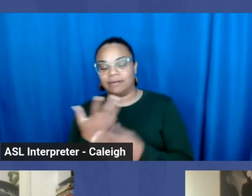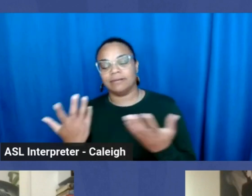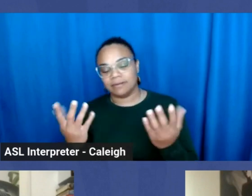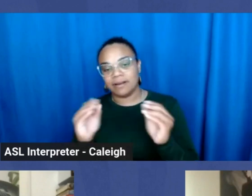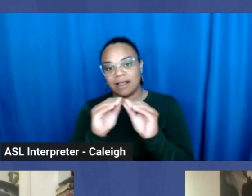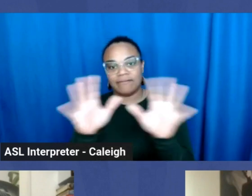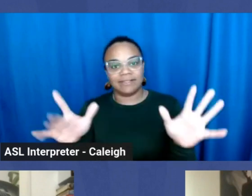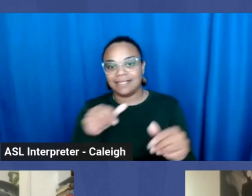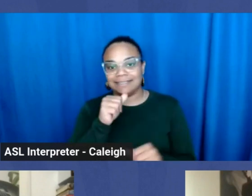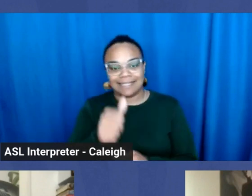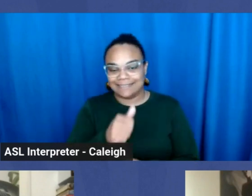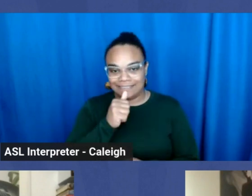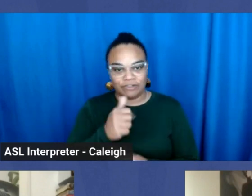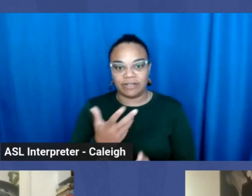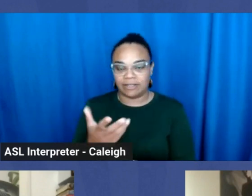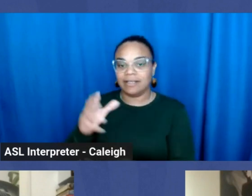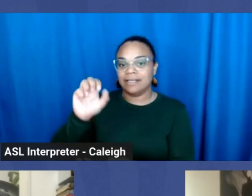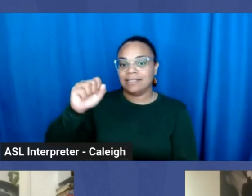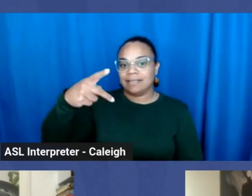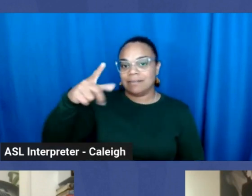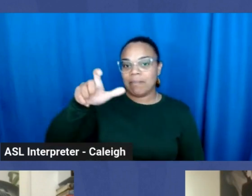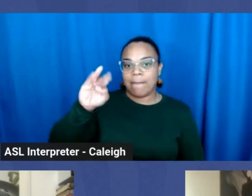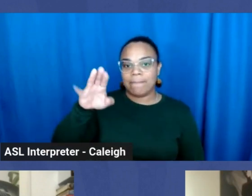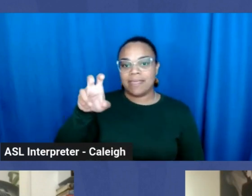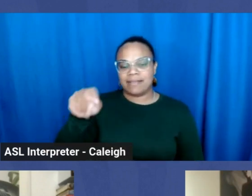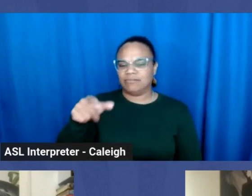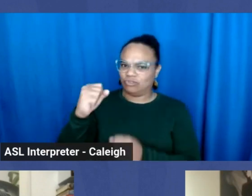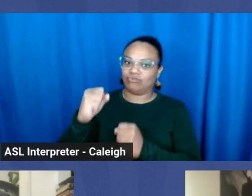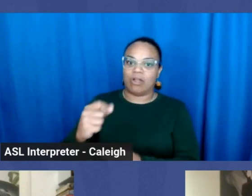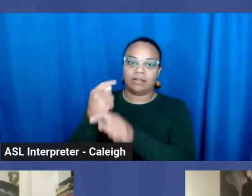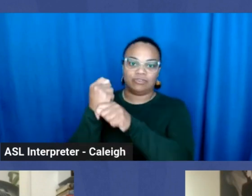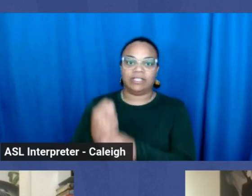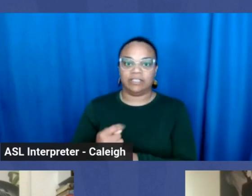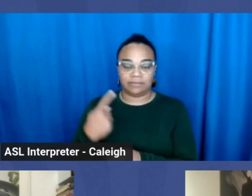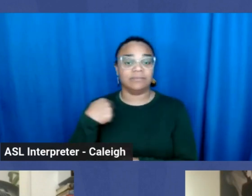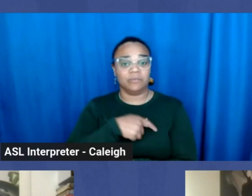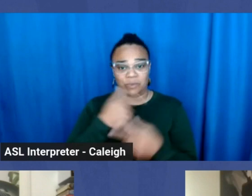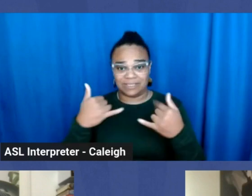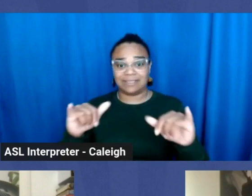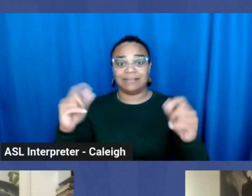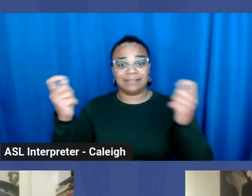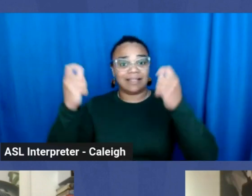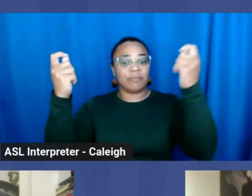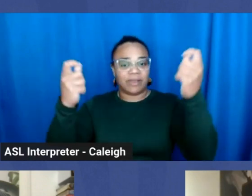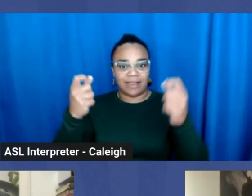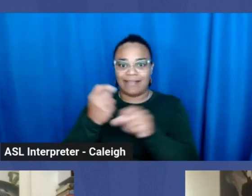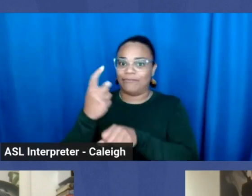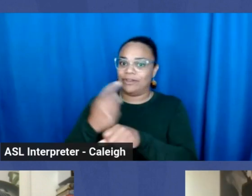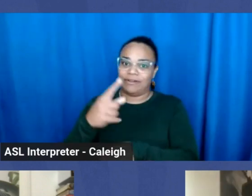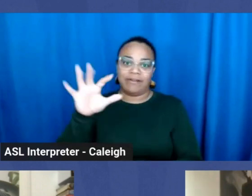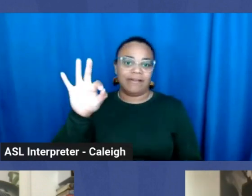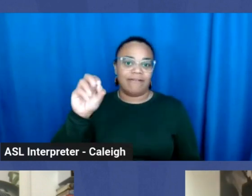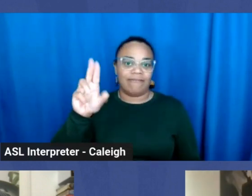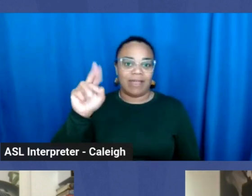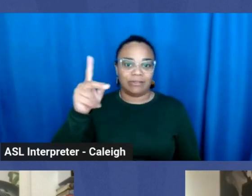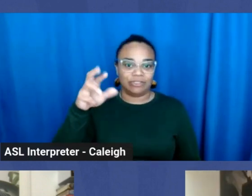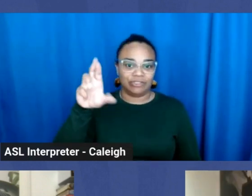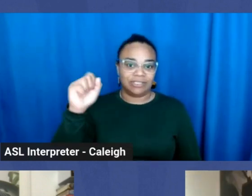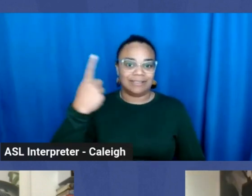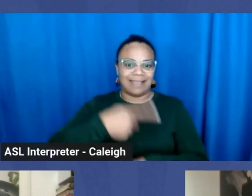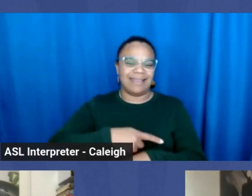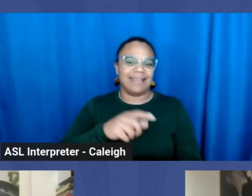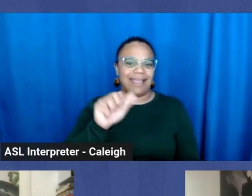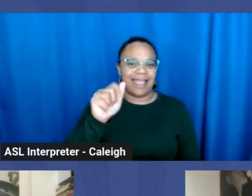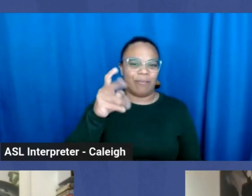College is rooted in tradition. So we still have a celebration every Founders Day, which is April 11th, 1881 was when we were